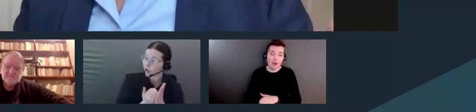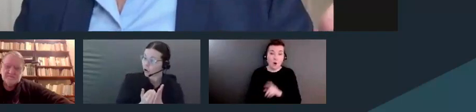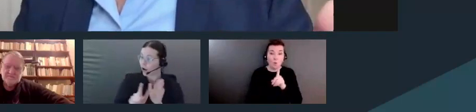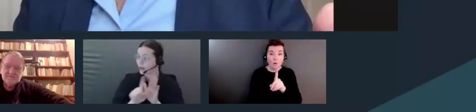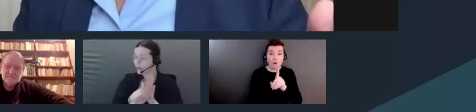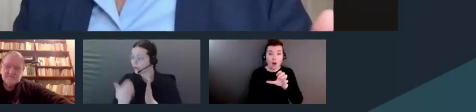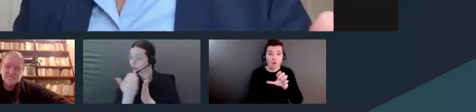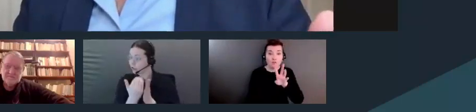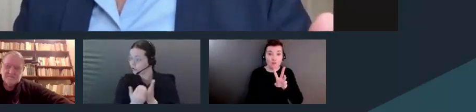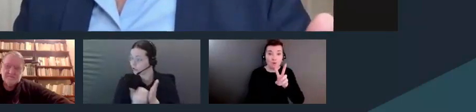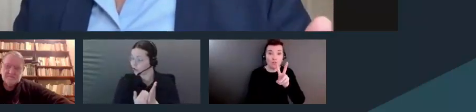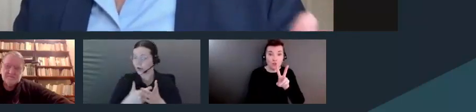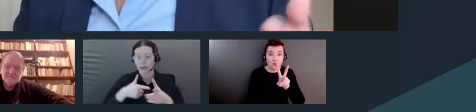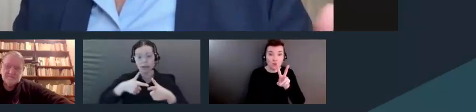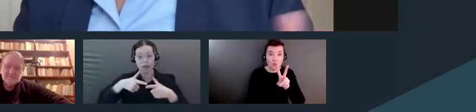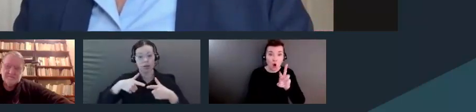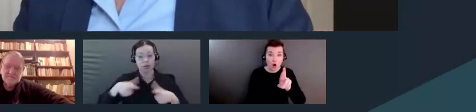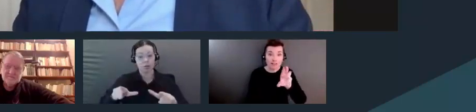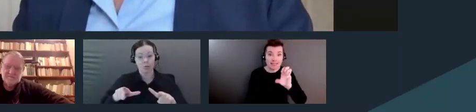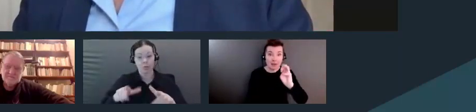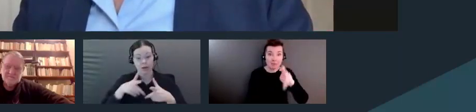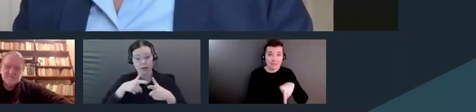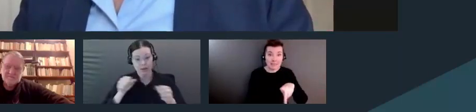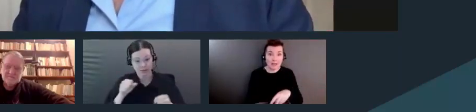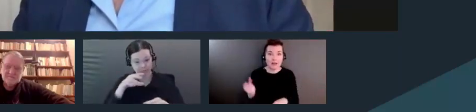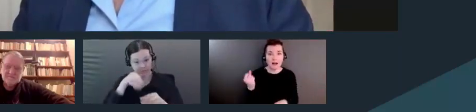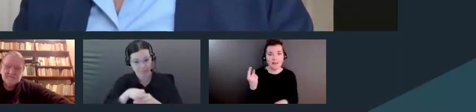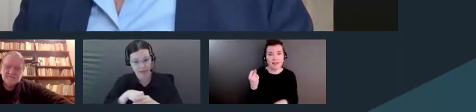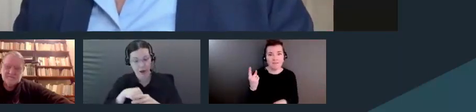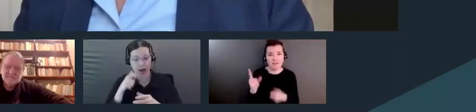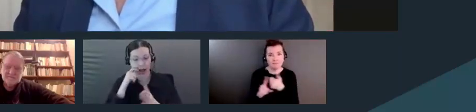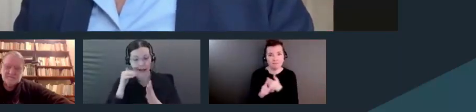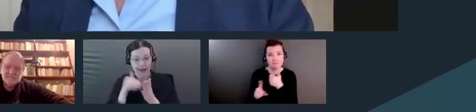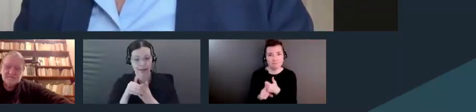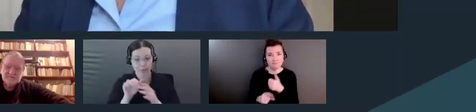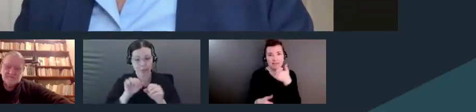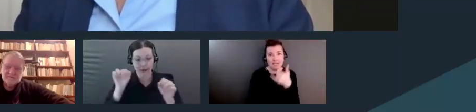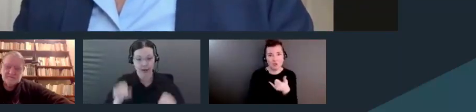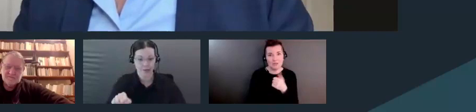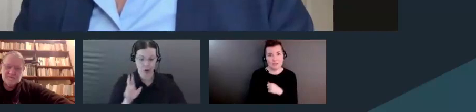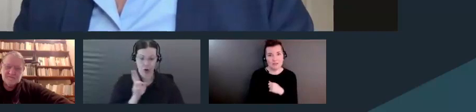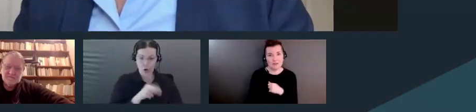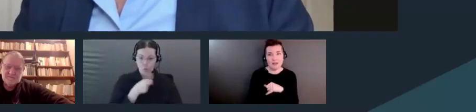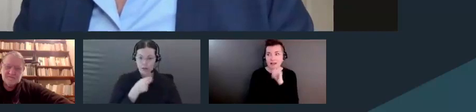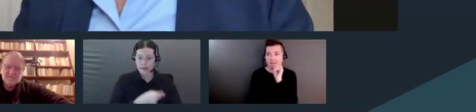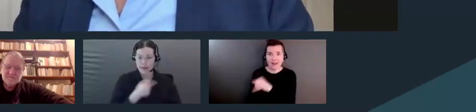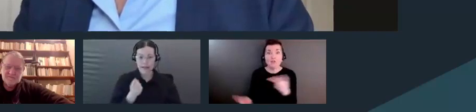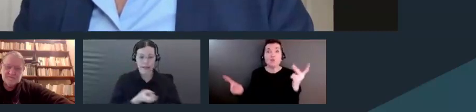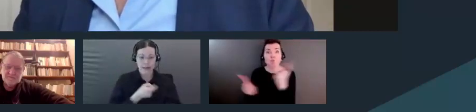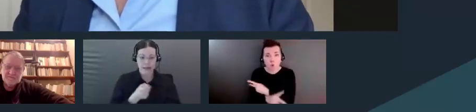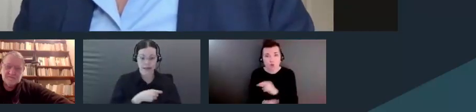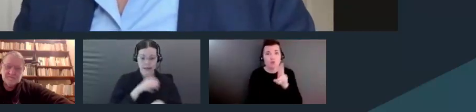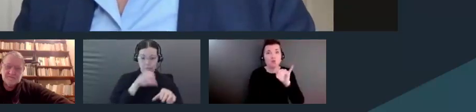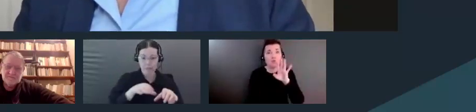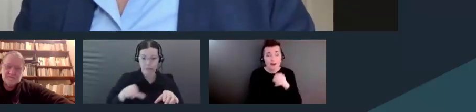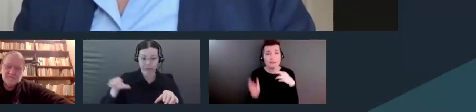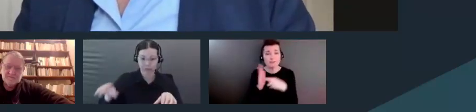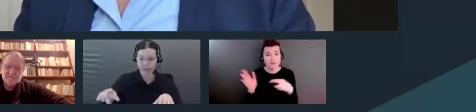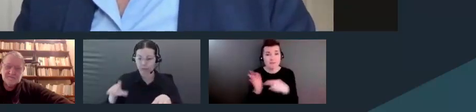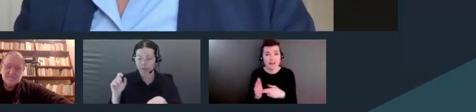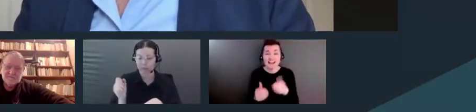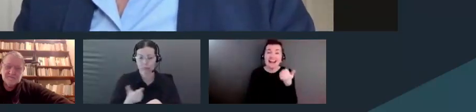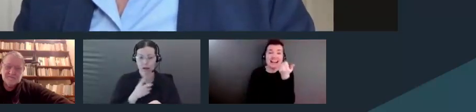142 RCMP in Nunavut are Inuit. CBC called it the least racially representative police force in any